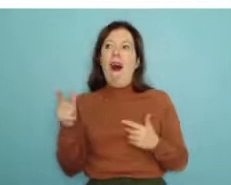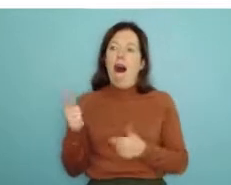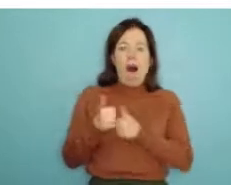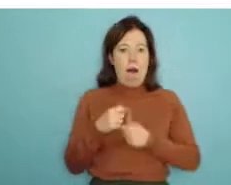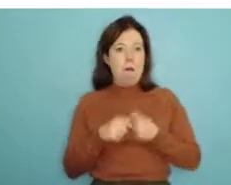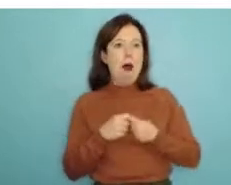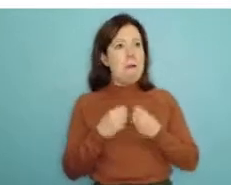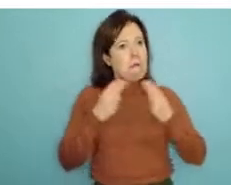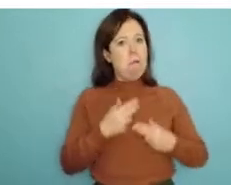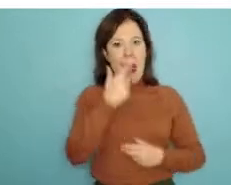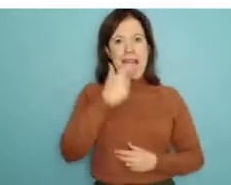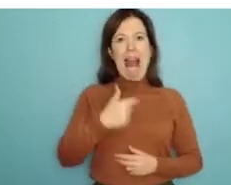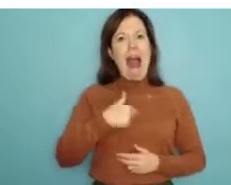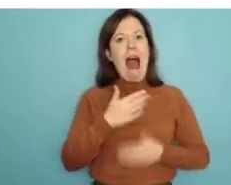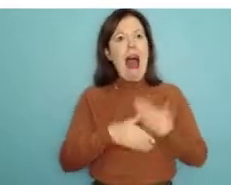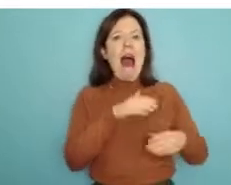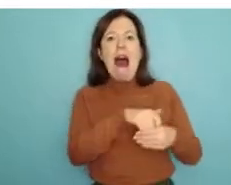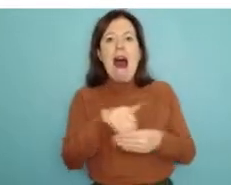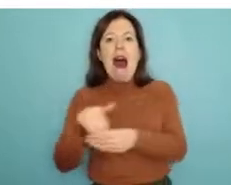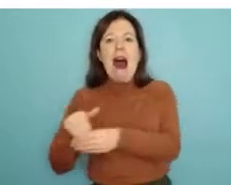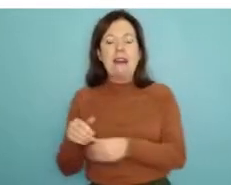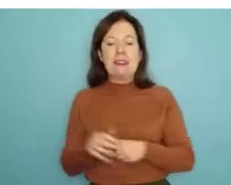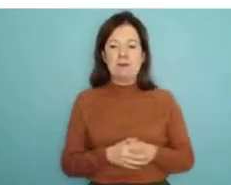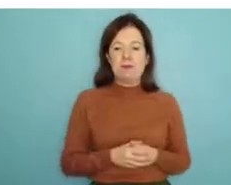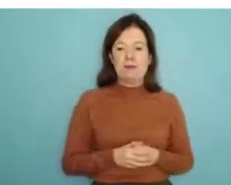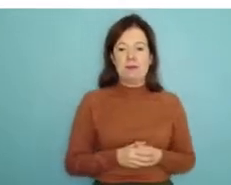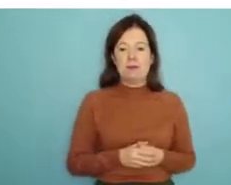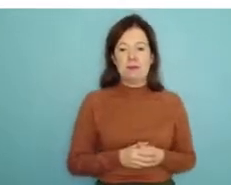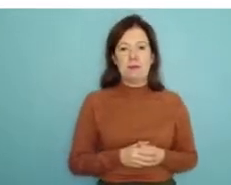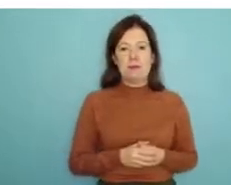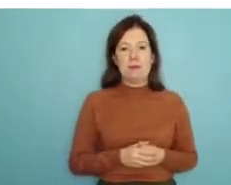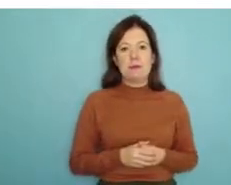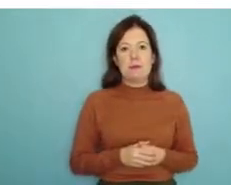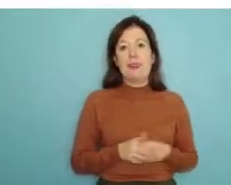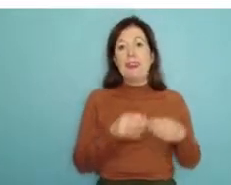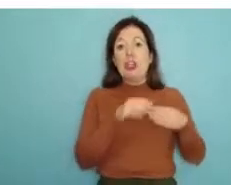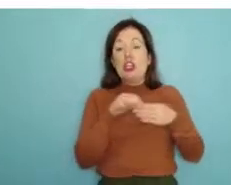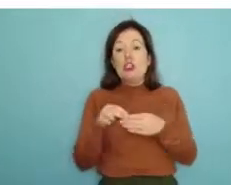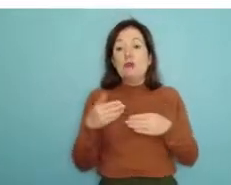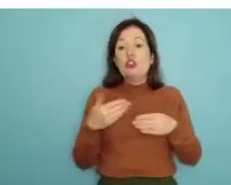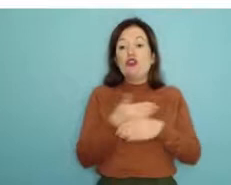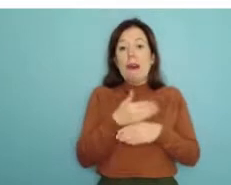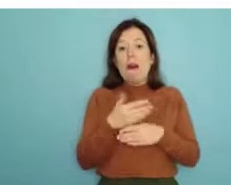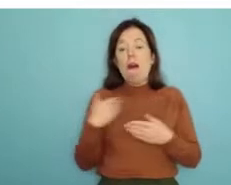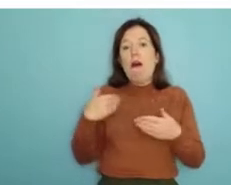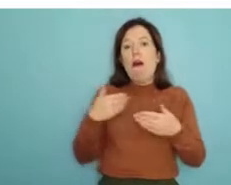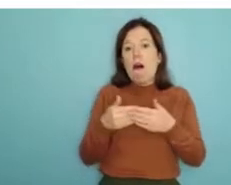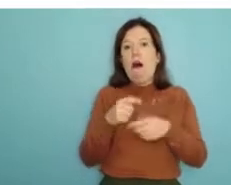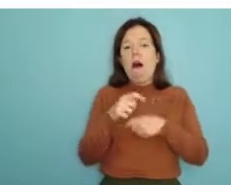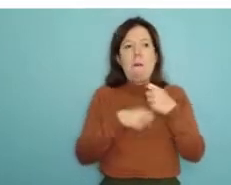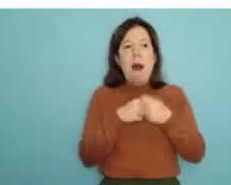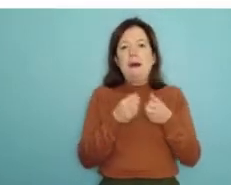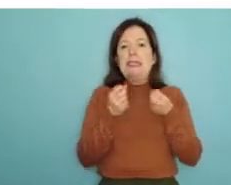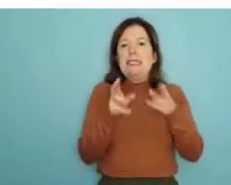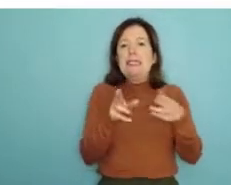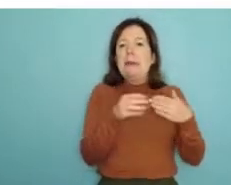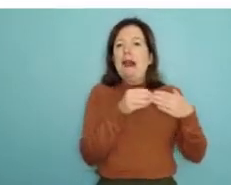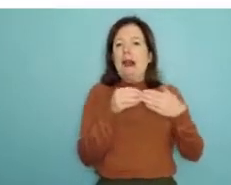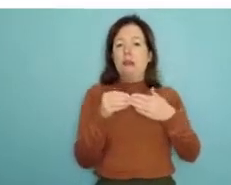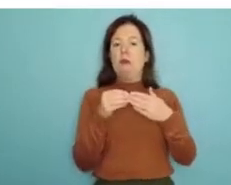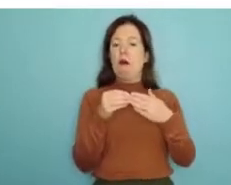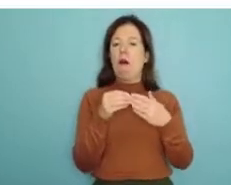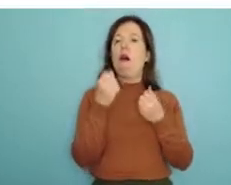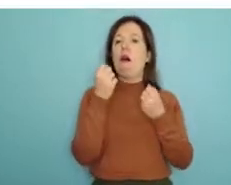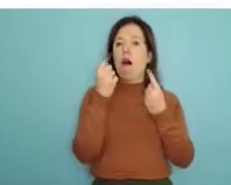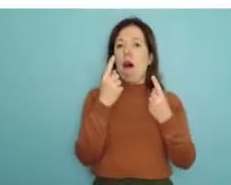So as I've gone through my leadership career, I've had an increased awareness of systems leadership, and this is something that the Nye Bevan